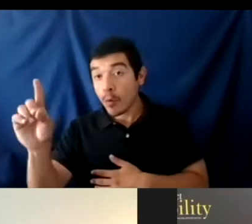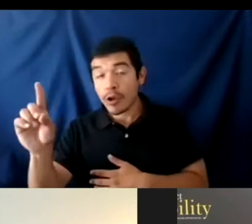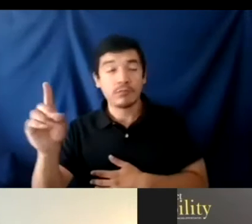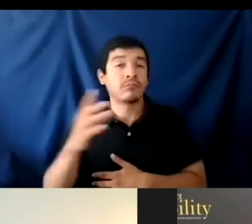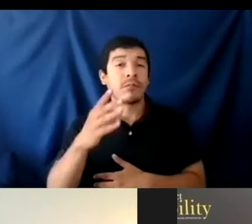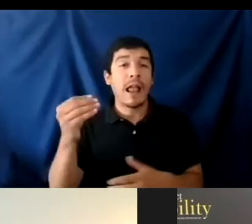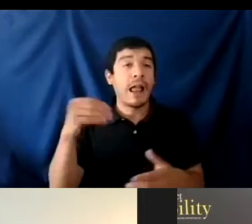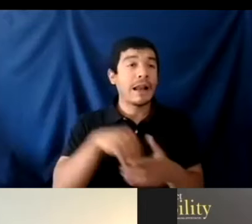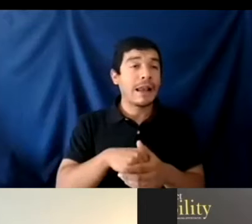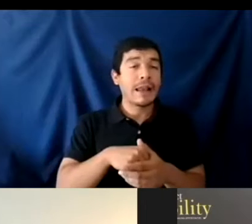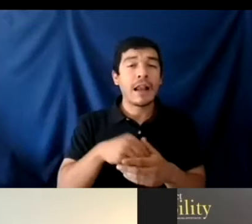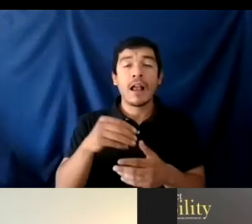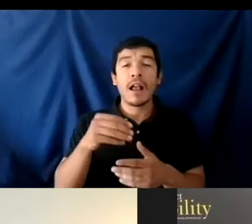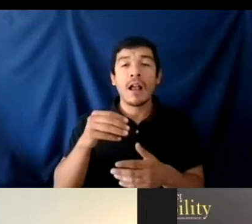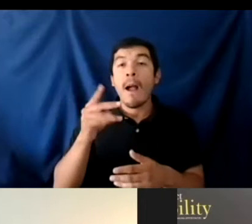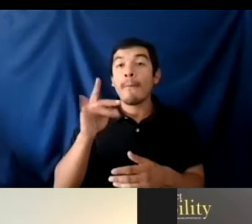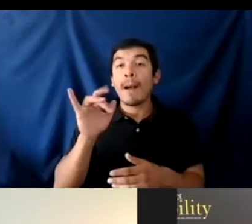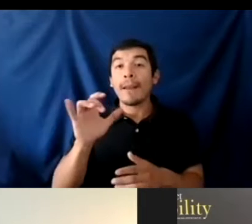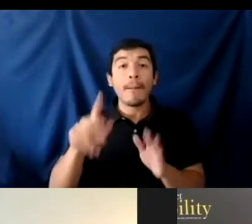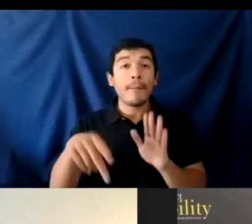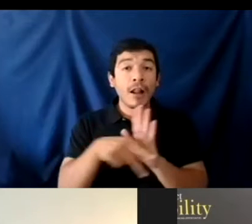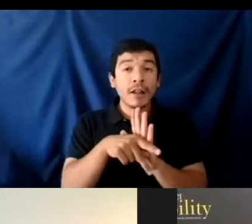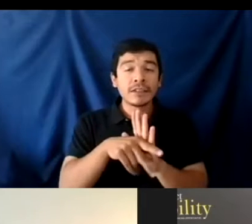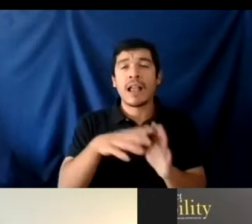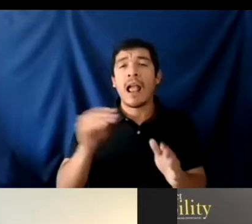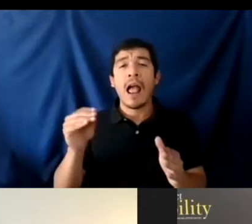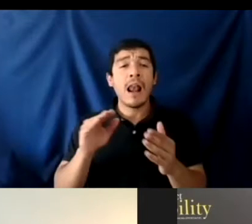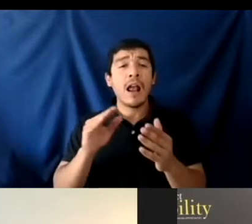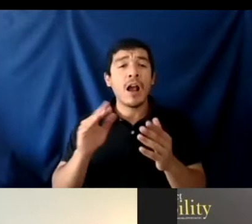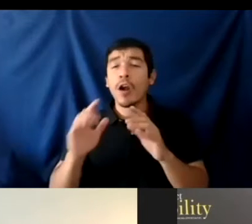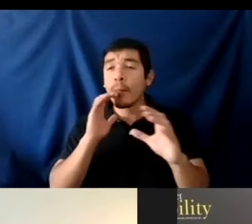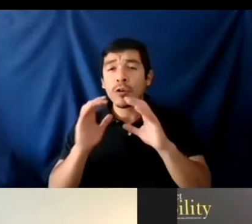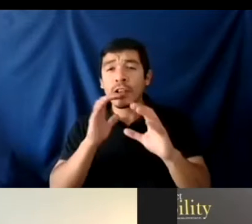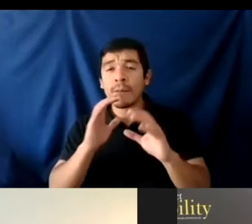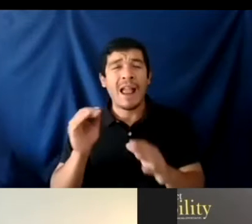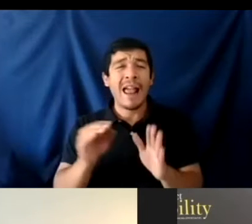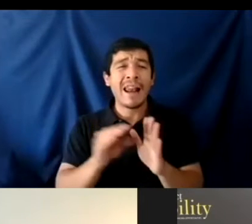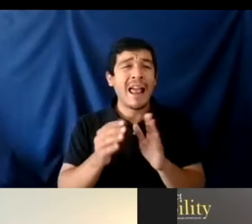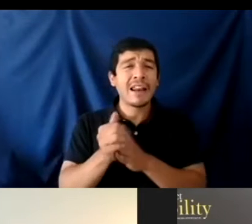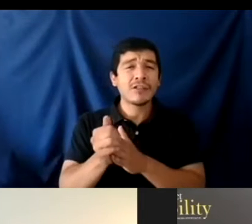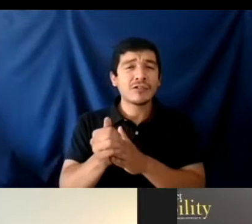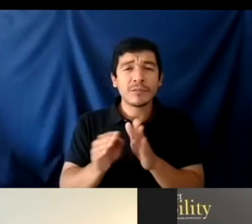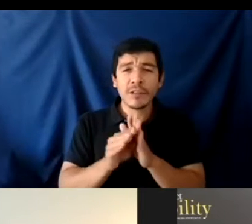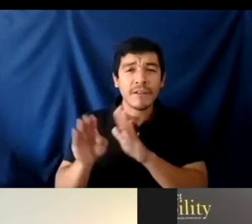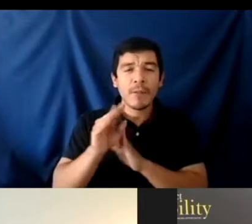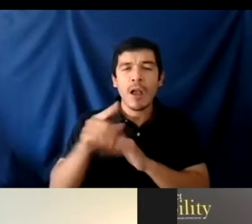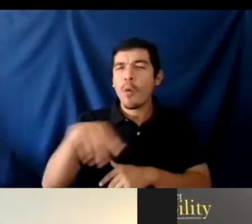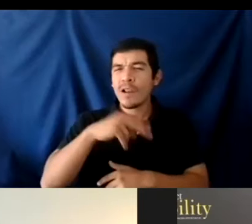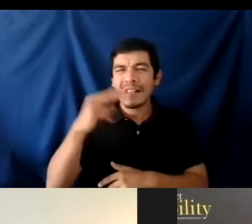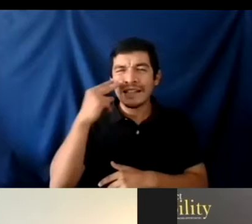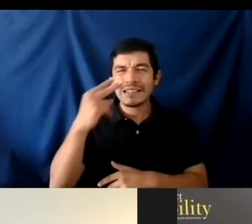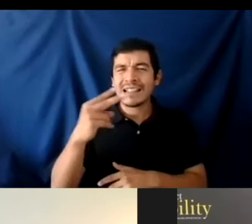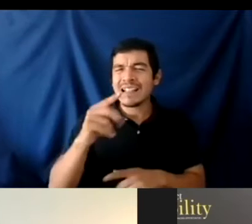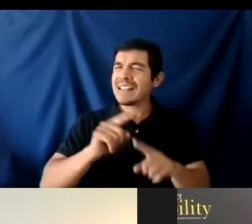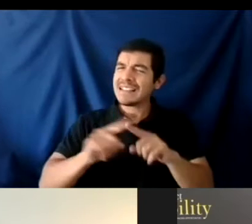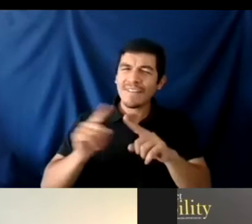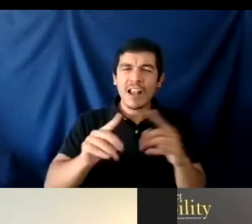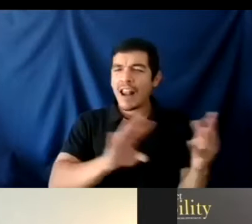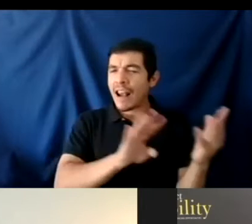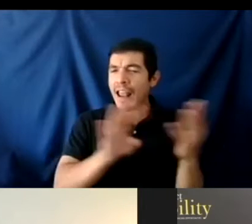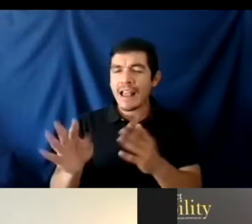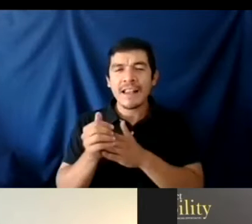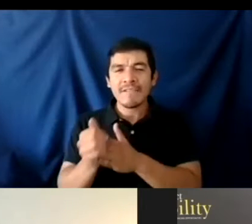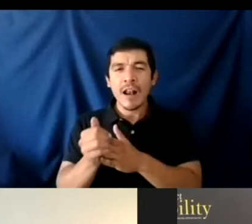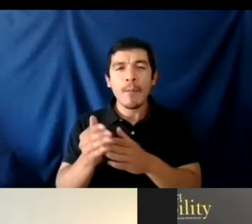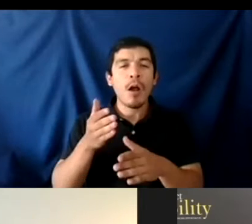within the arena of public policy and communications and leadership development. We see a whole pipeline developing over time